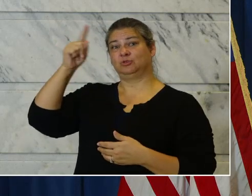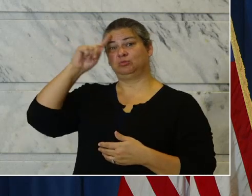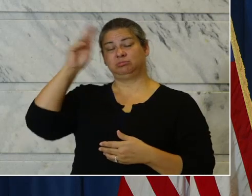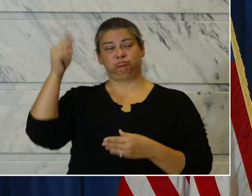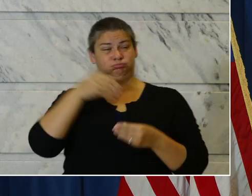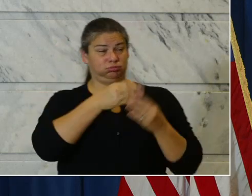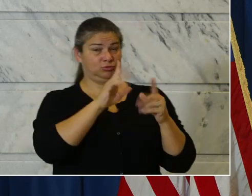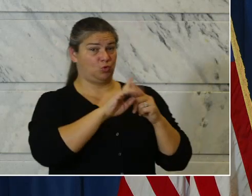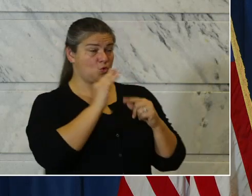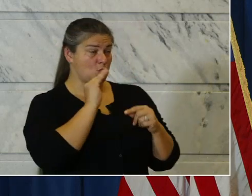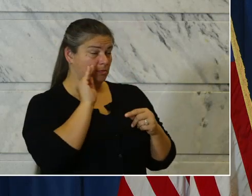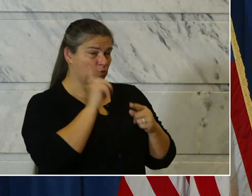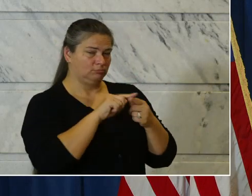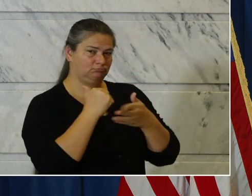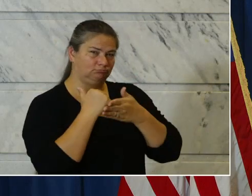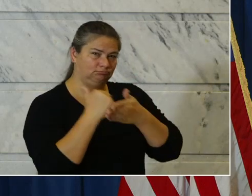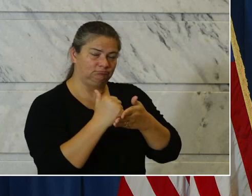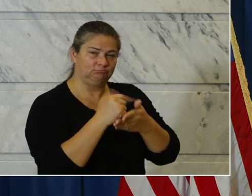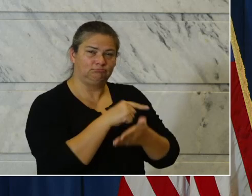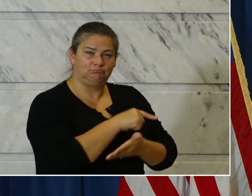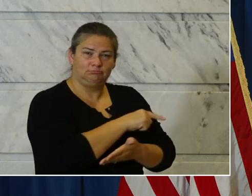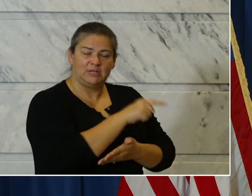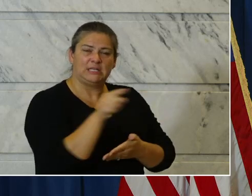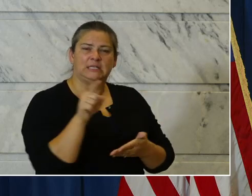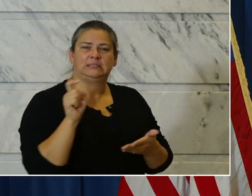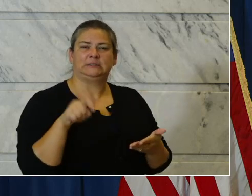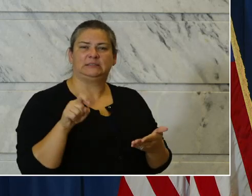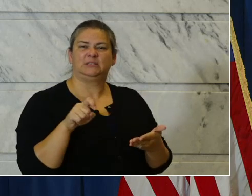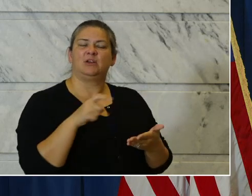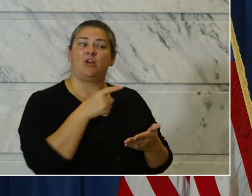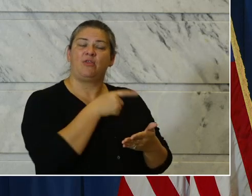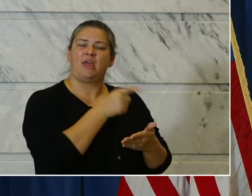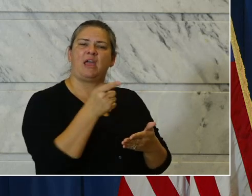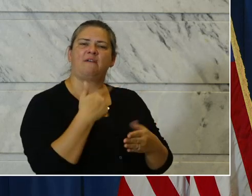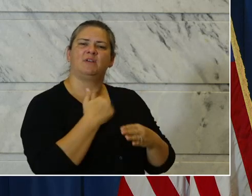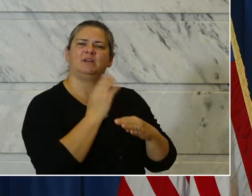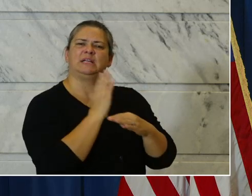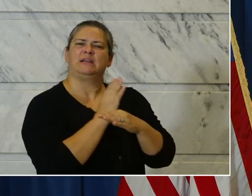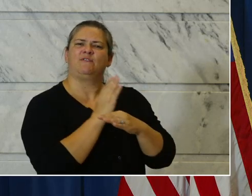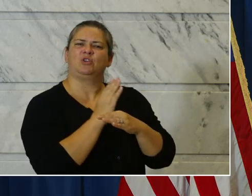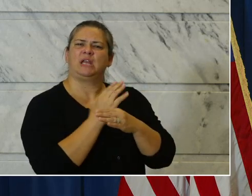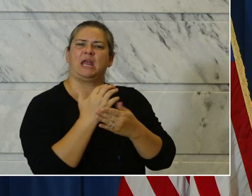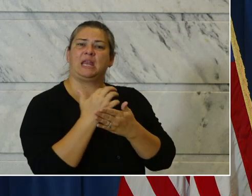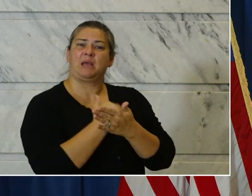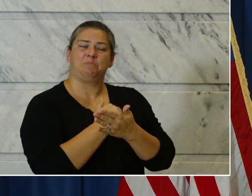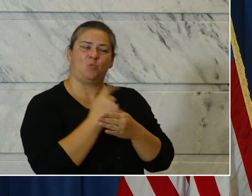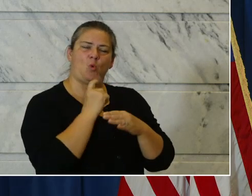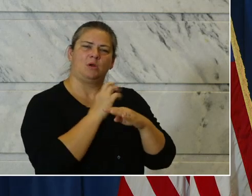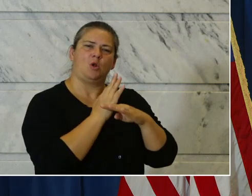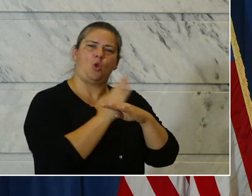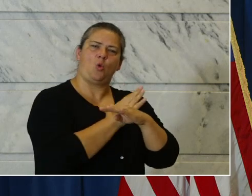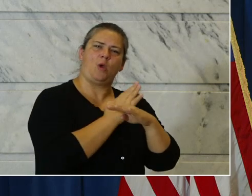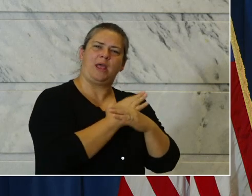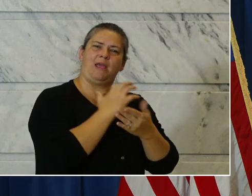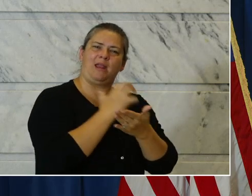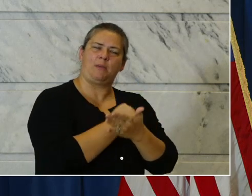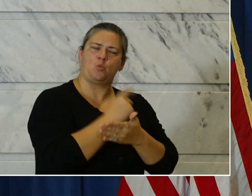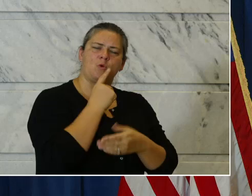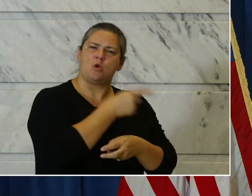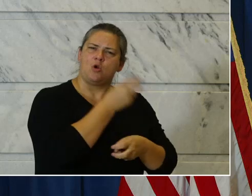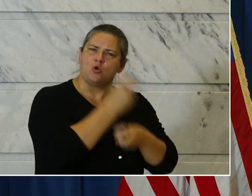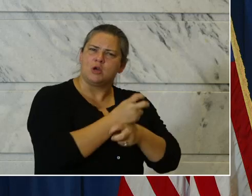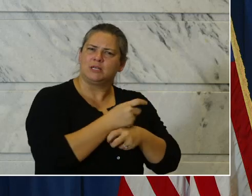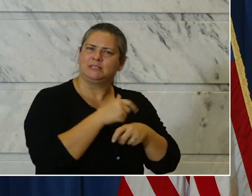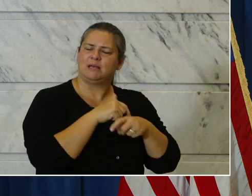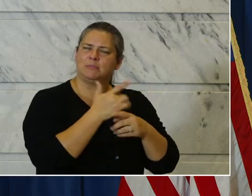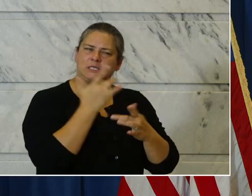roughly below 50% of the area median income. That means people who need it the most and who would have the hardest time